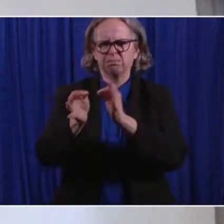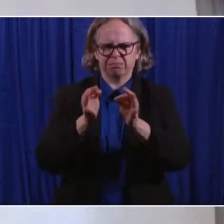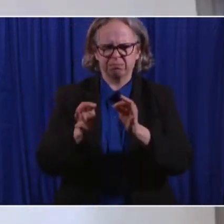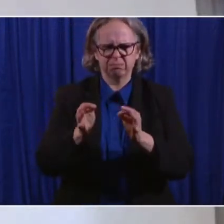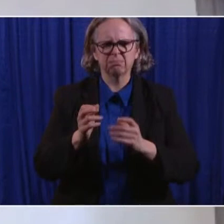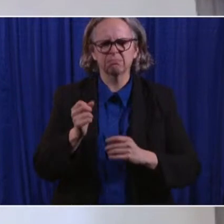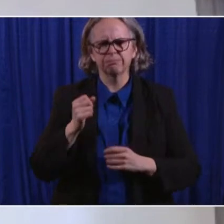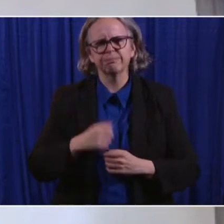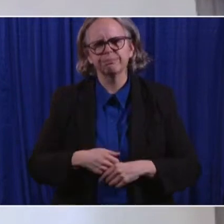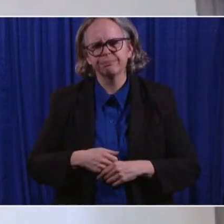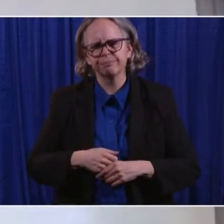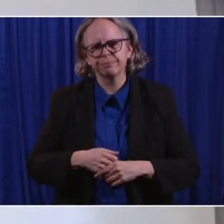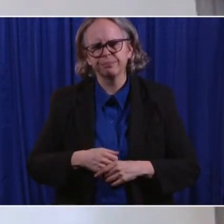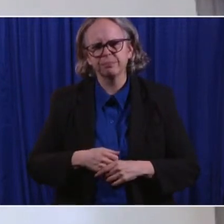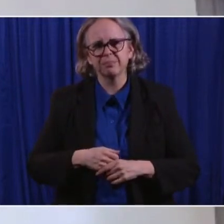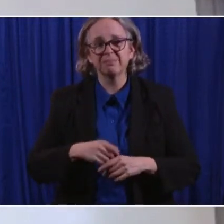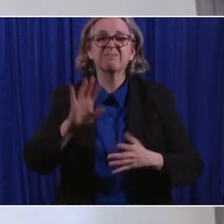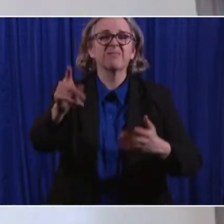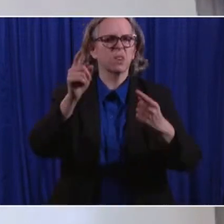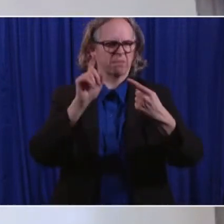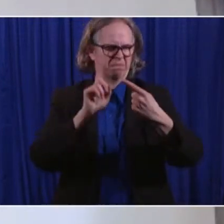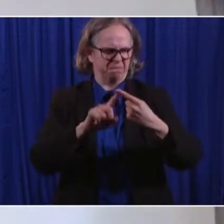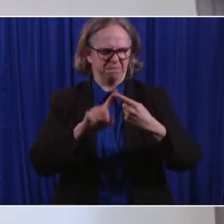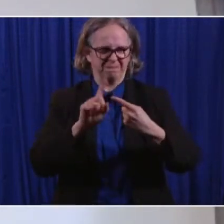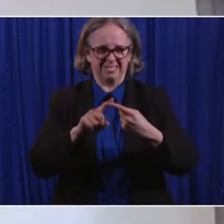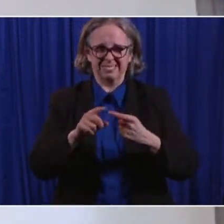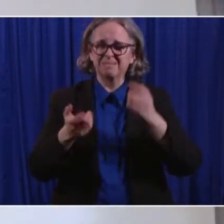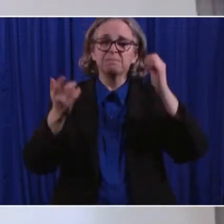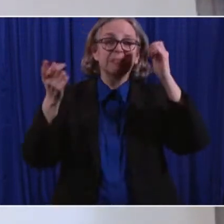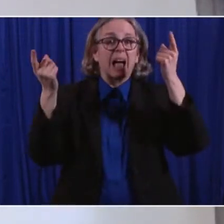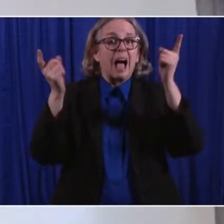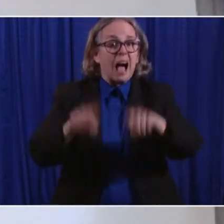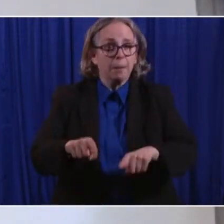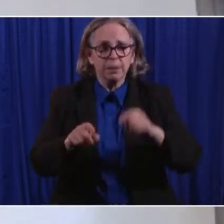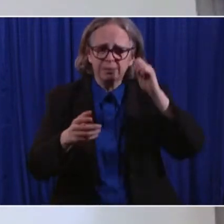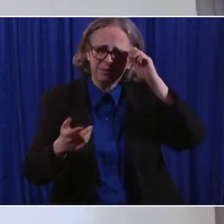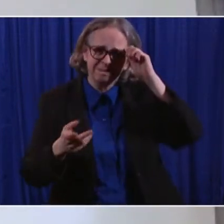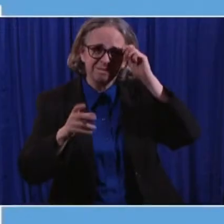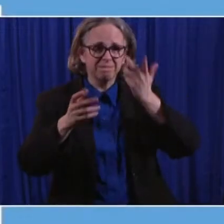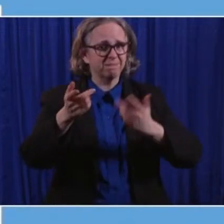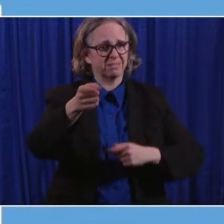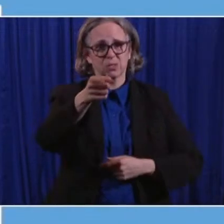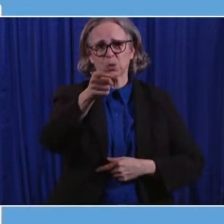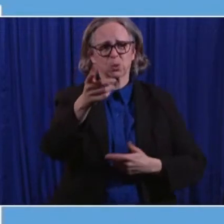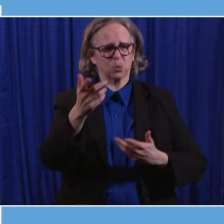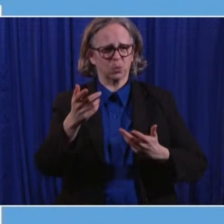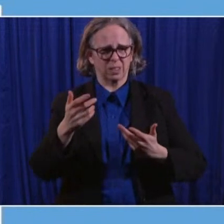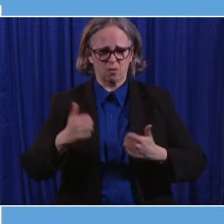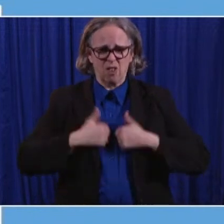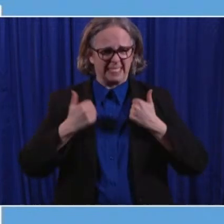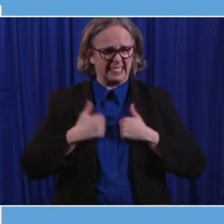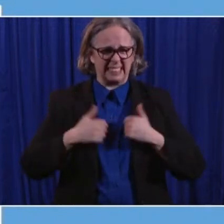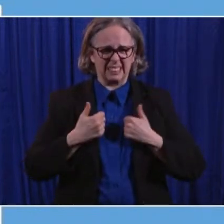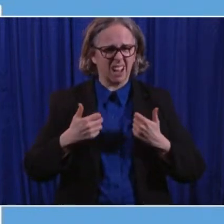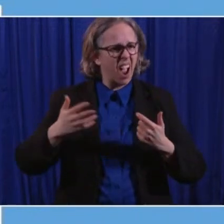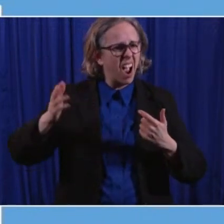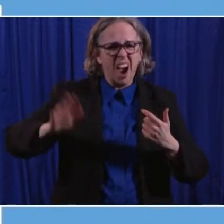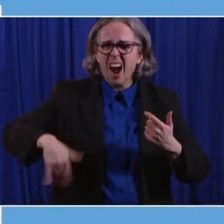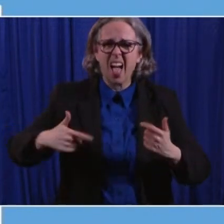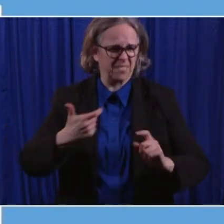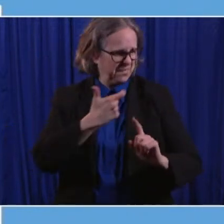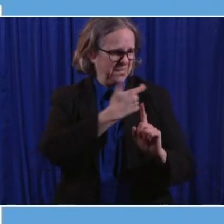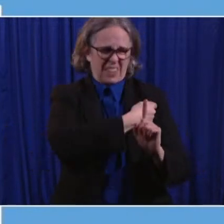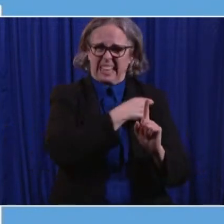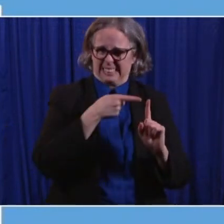One exception, if in fact you have an unvaccinated resident who